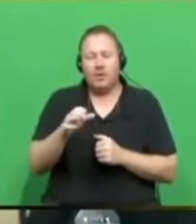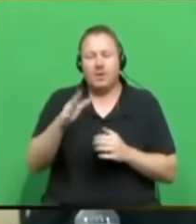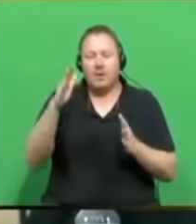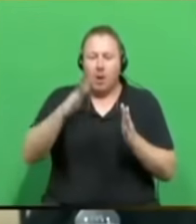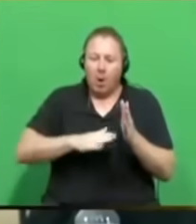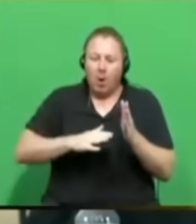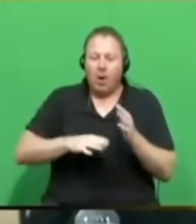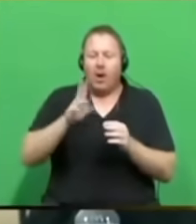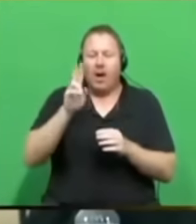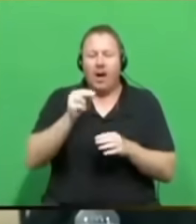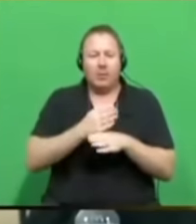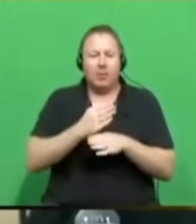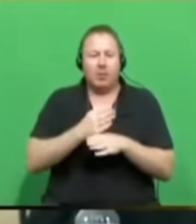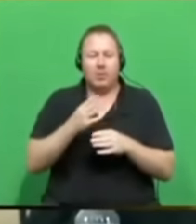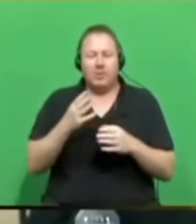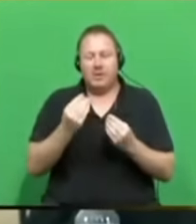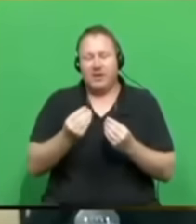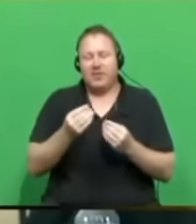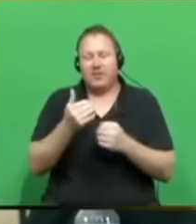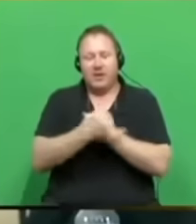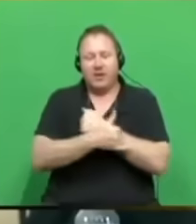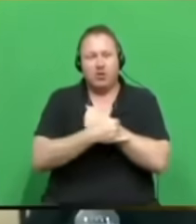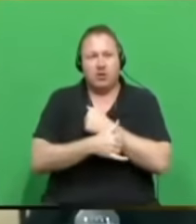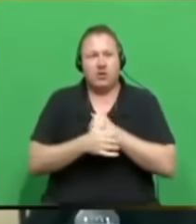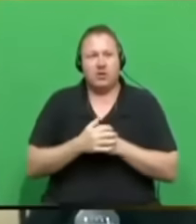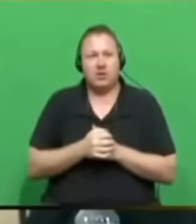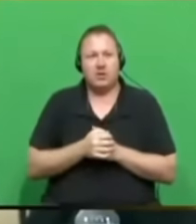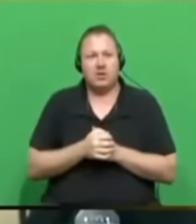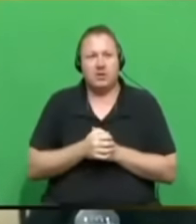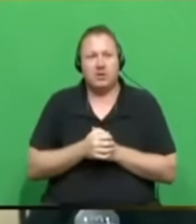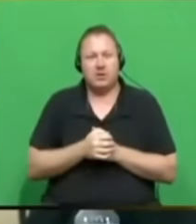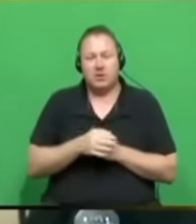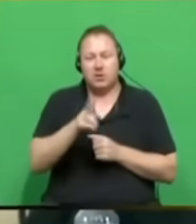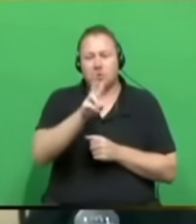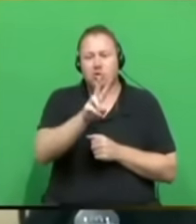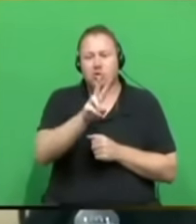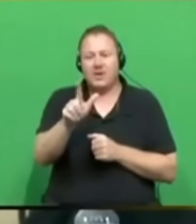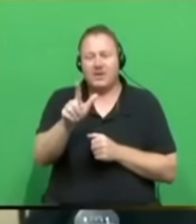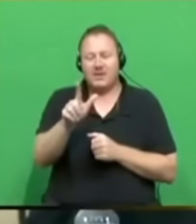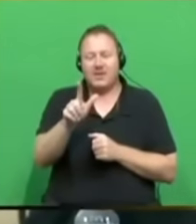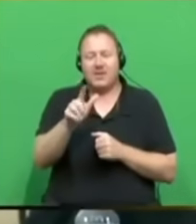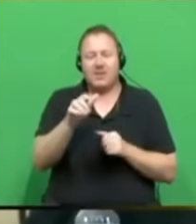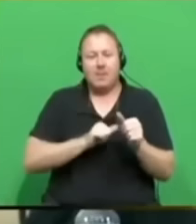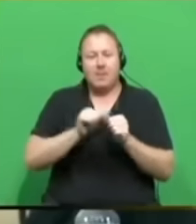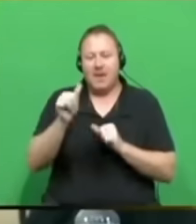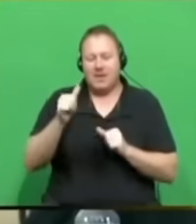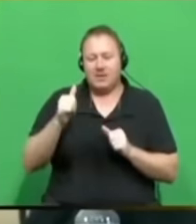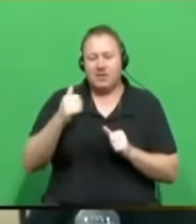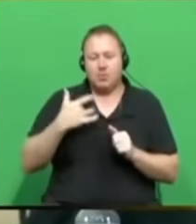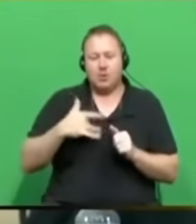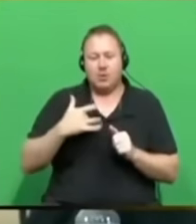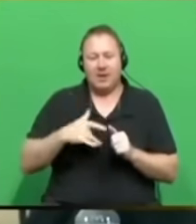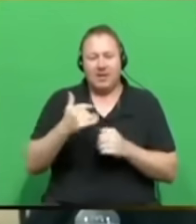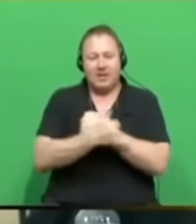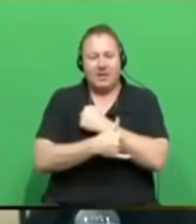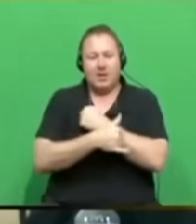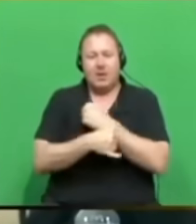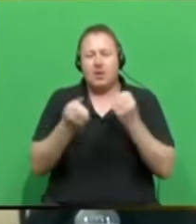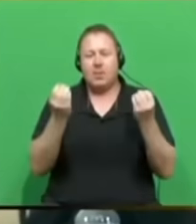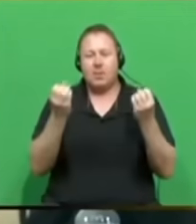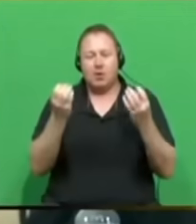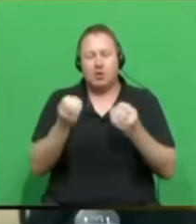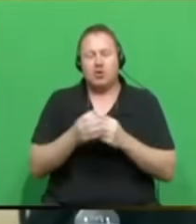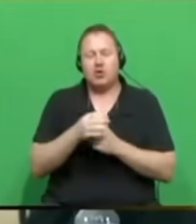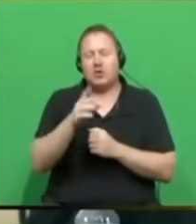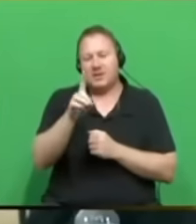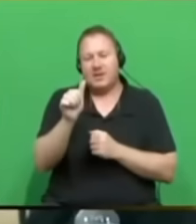unemployment rate in the country. And of the 27 best municipalities in the country, the majority are run by